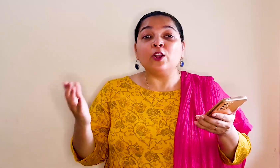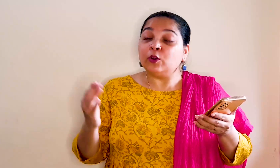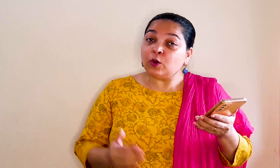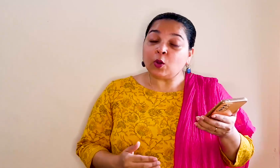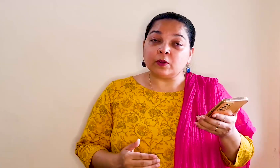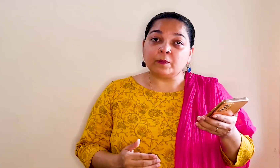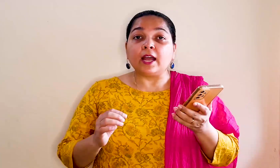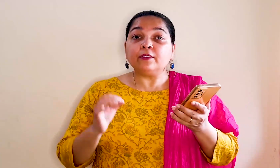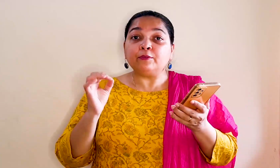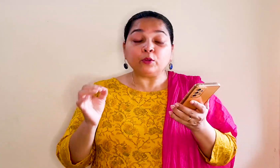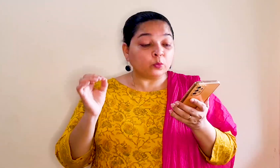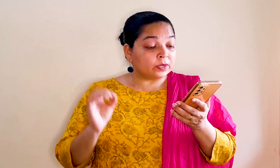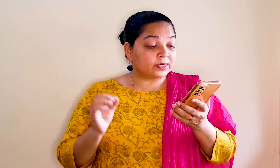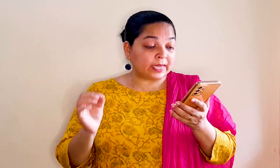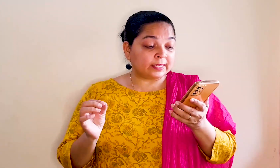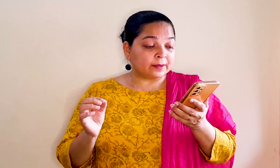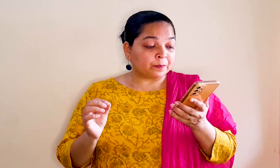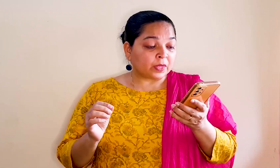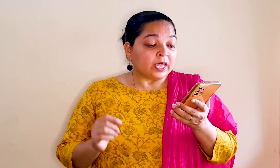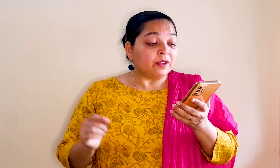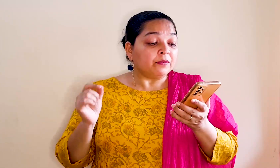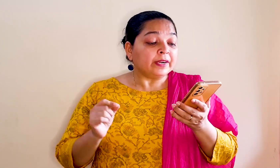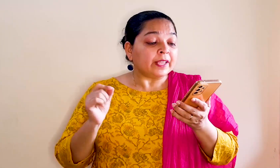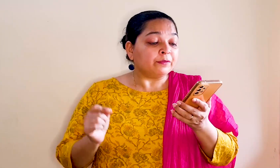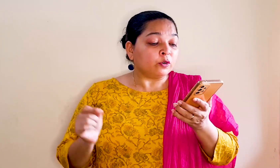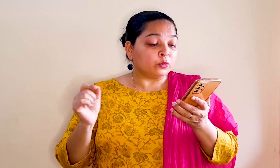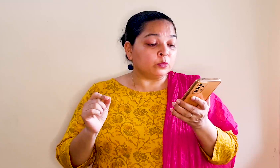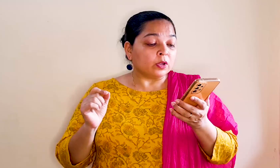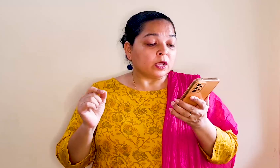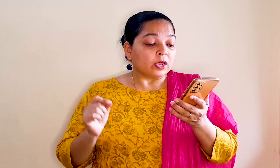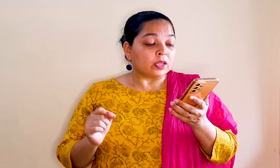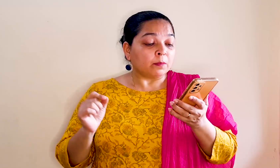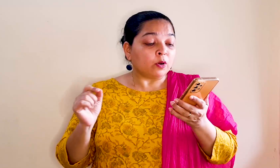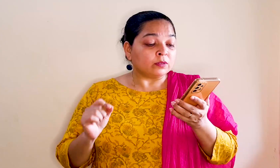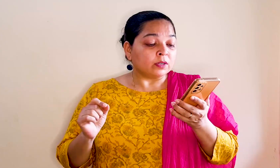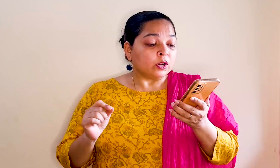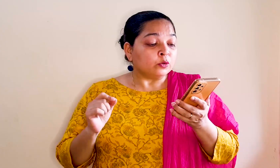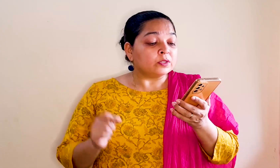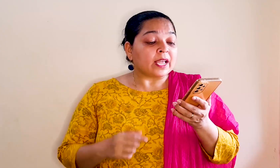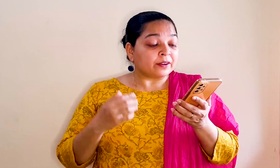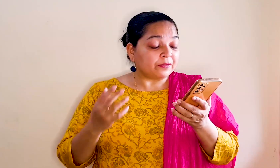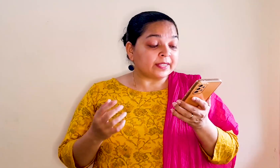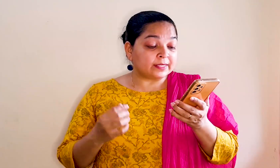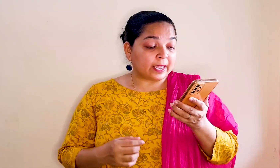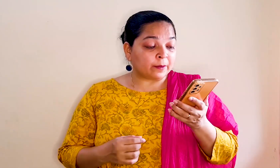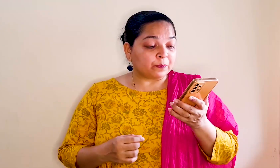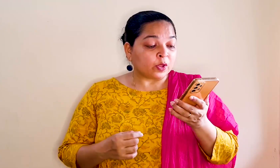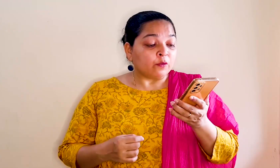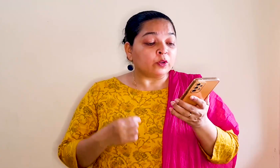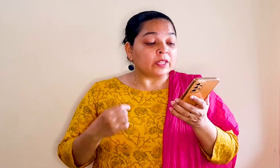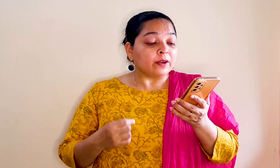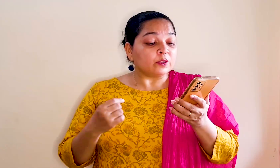the Lord. And the fourth verse says, he went therefore to Gibeon to sacrifice